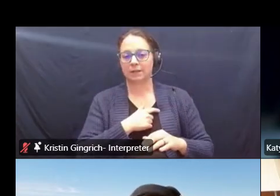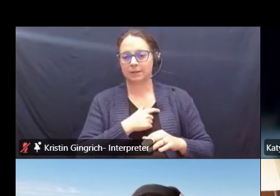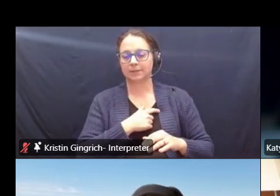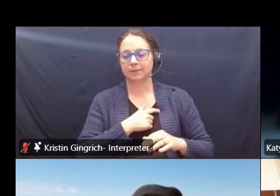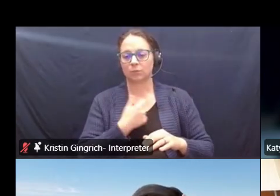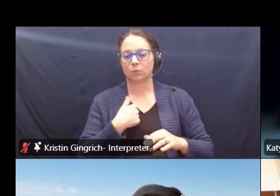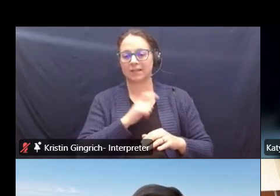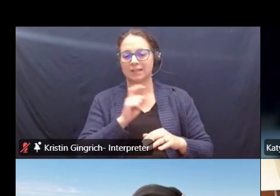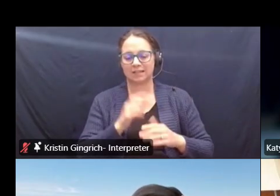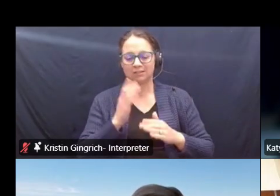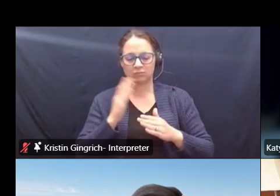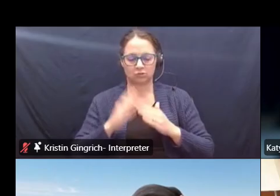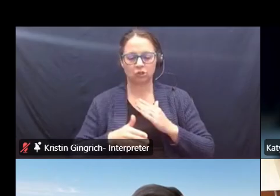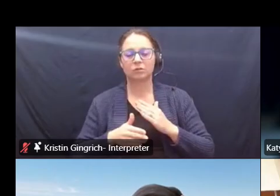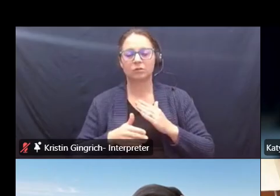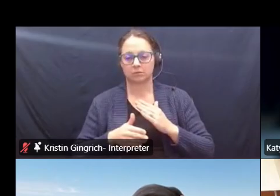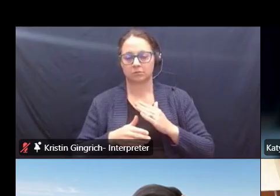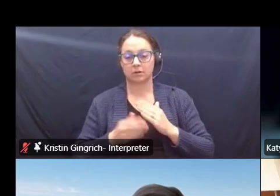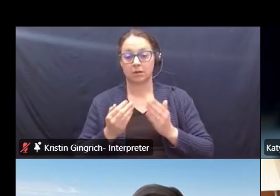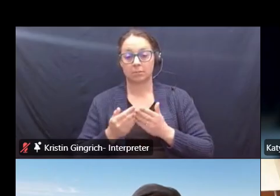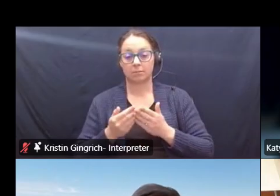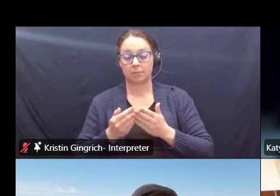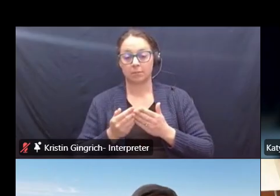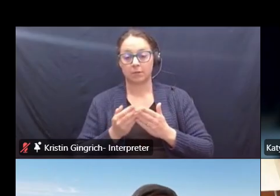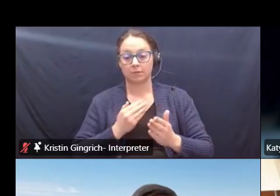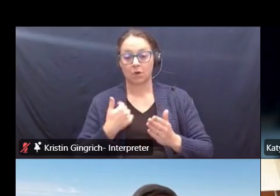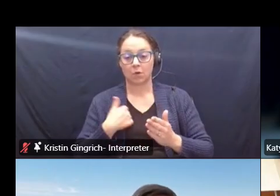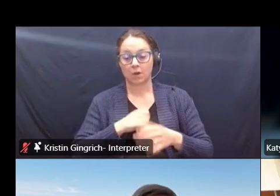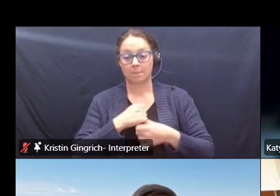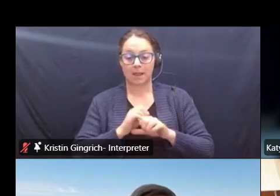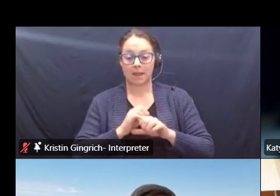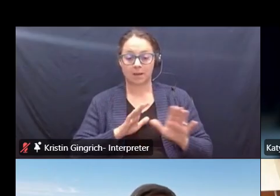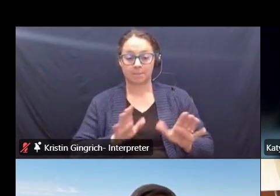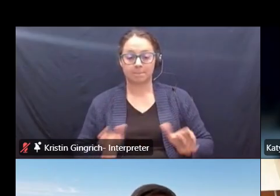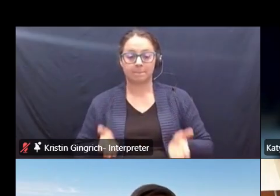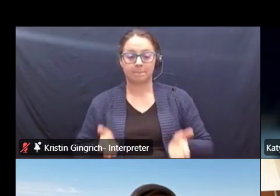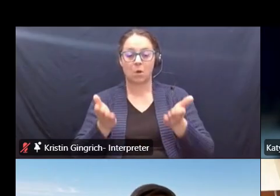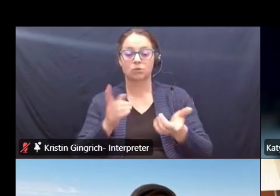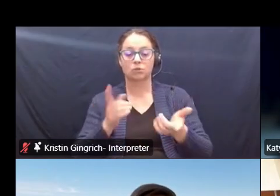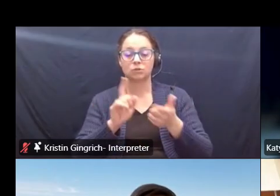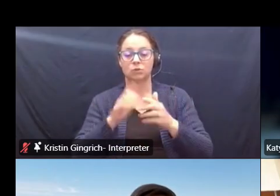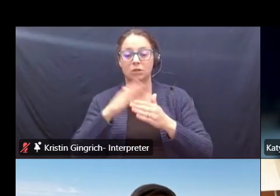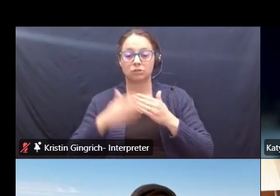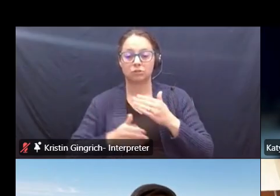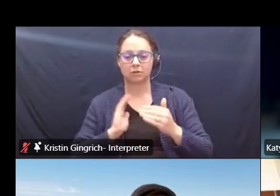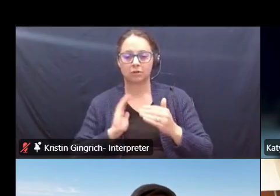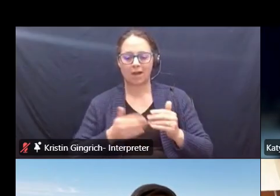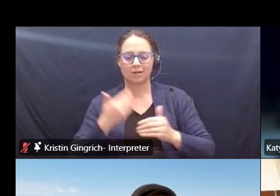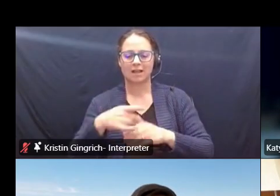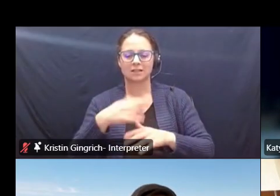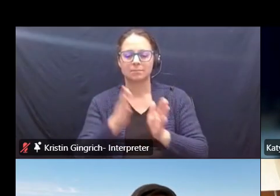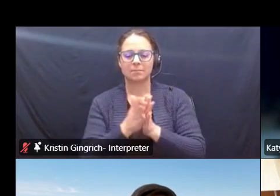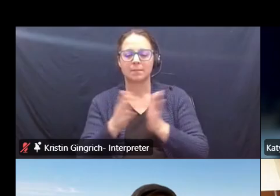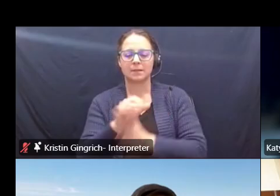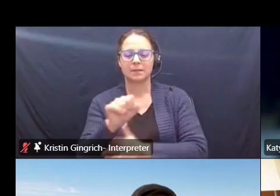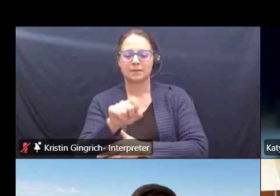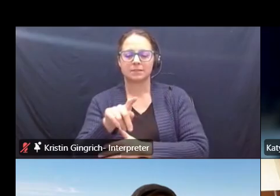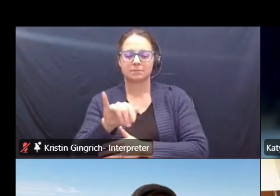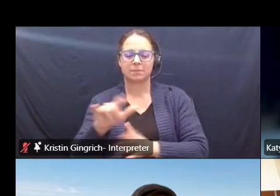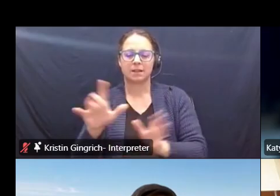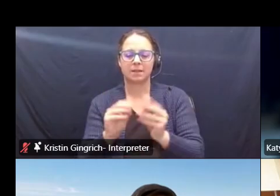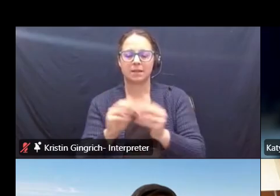to adjourn. Before we make a motion to adjourn, our next public spill meeting is